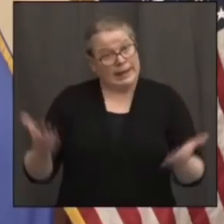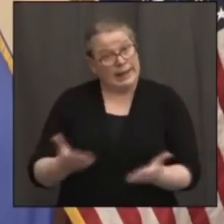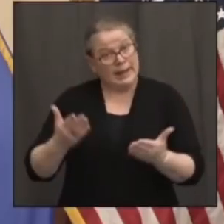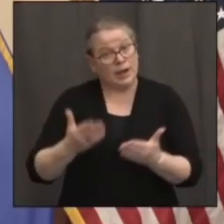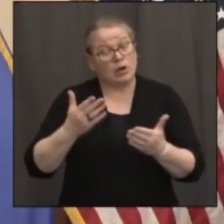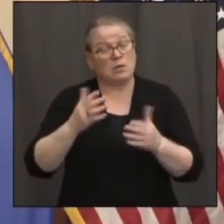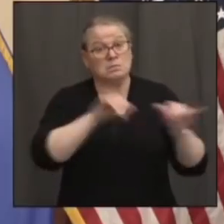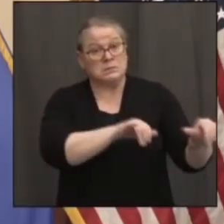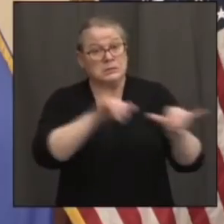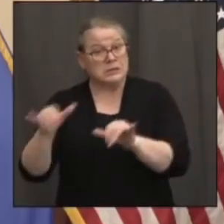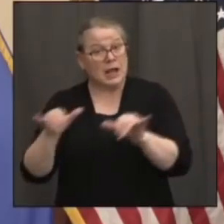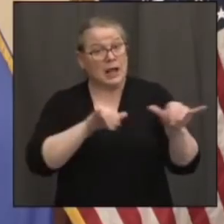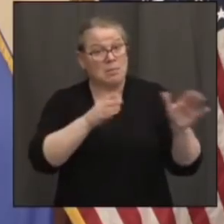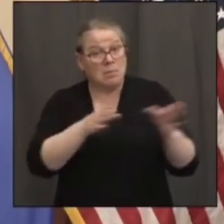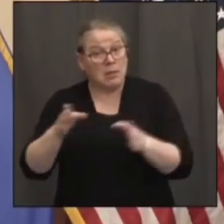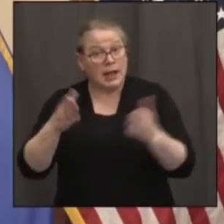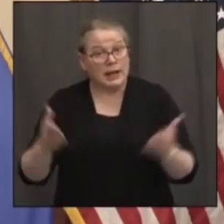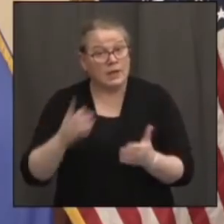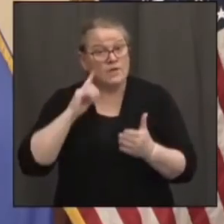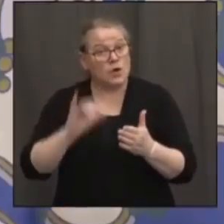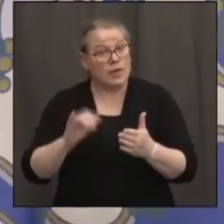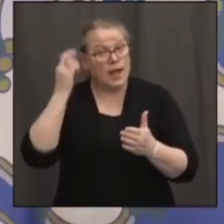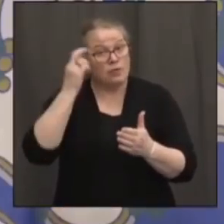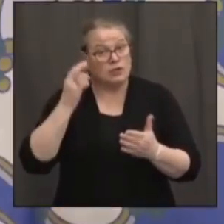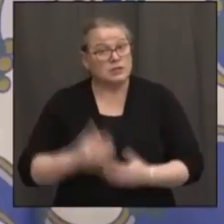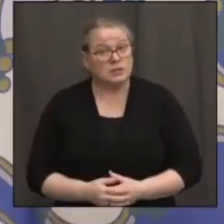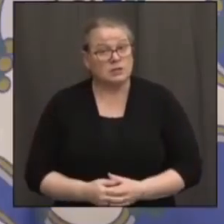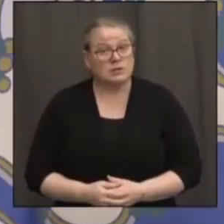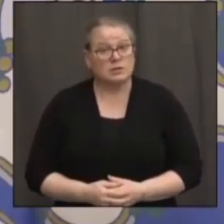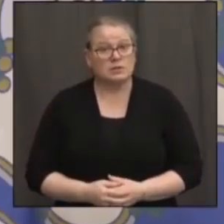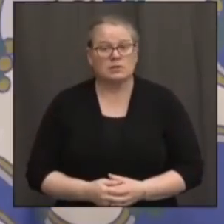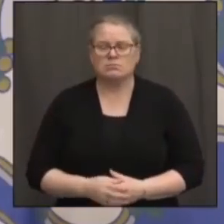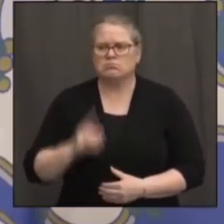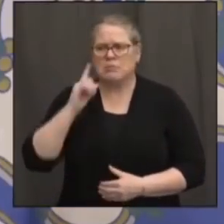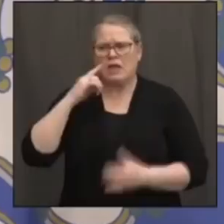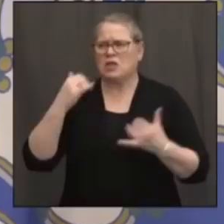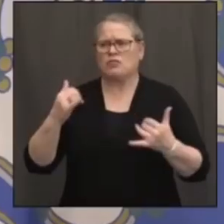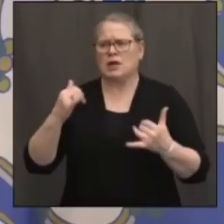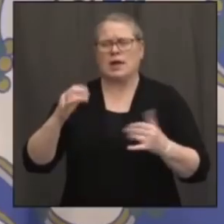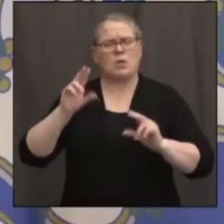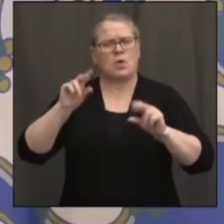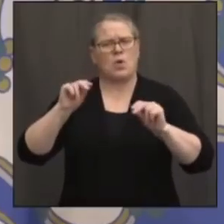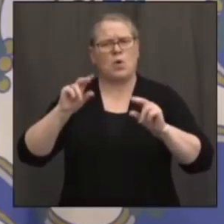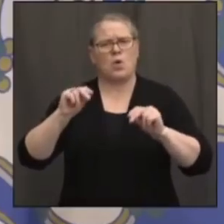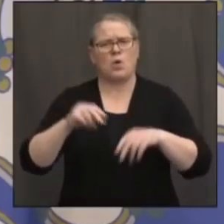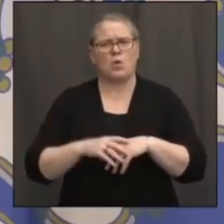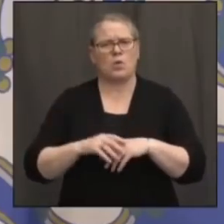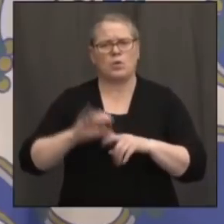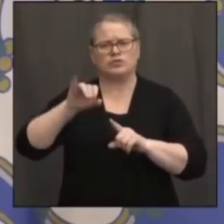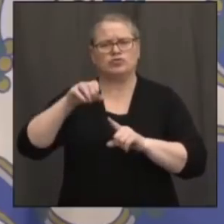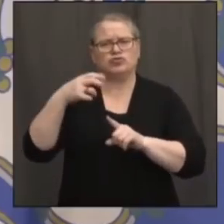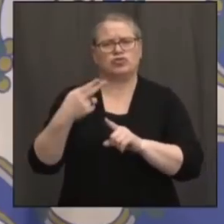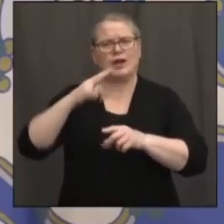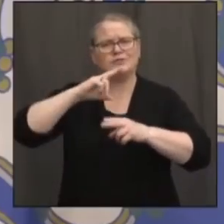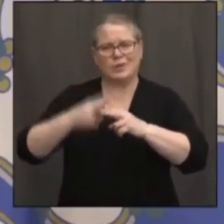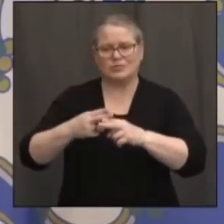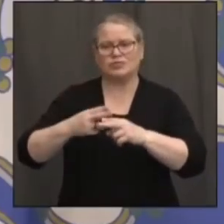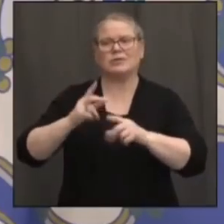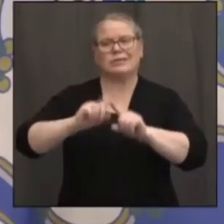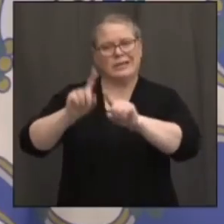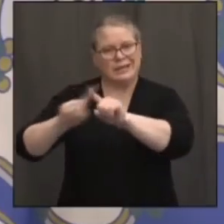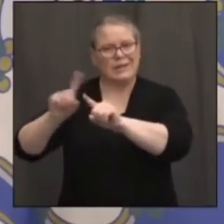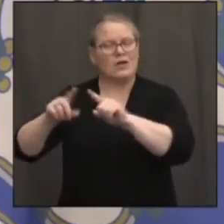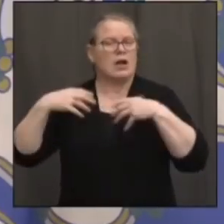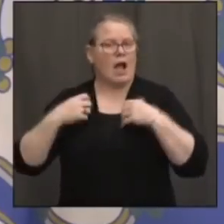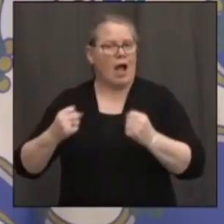for those types of purposes? No, not at this point, Sue. I think you heard Josh say that right now our different health providers